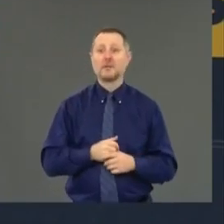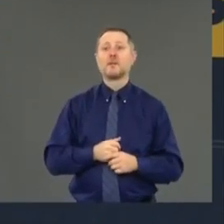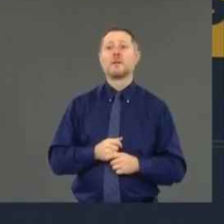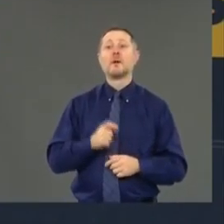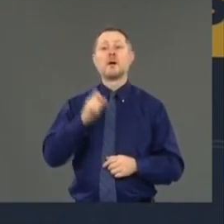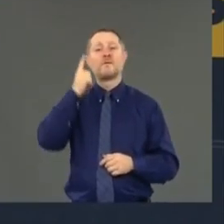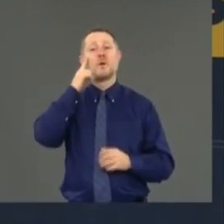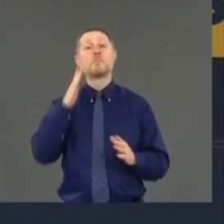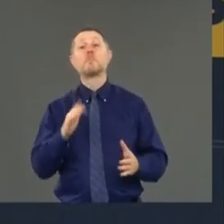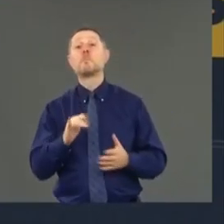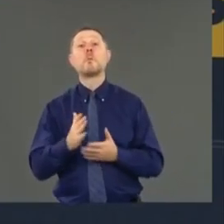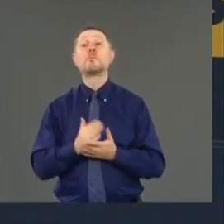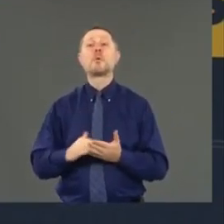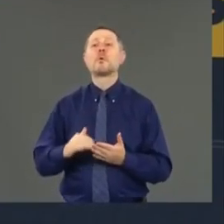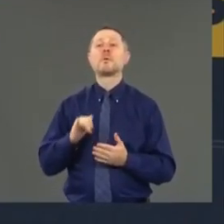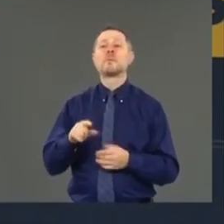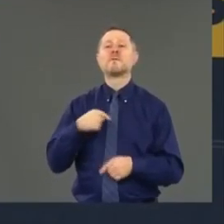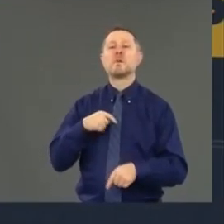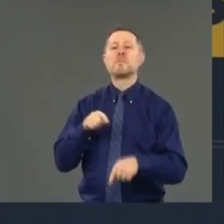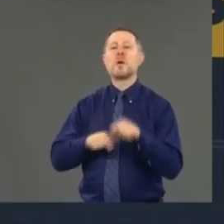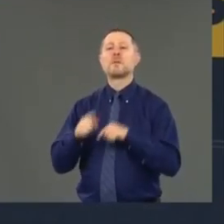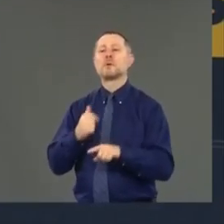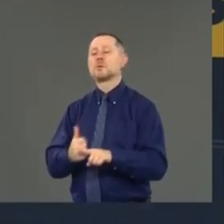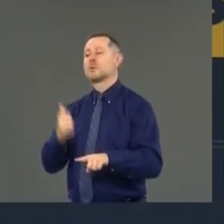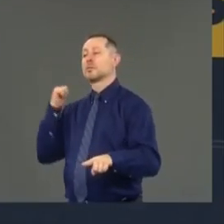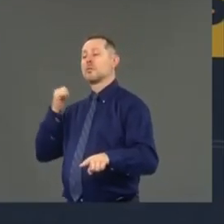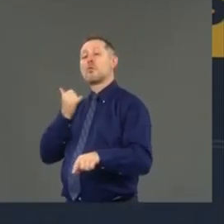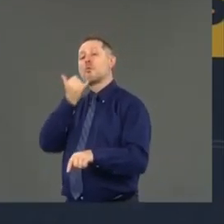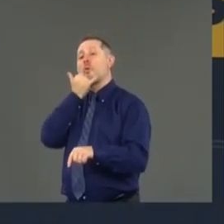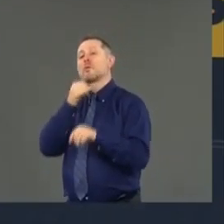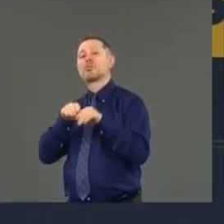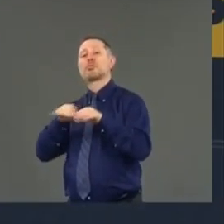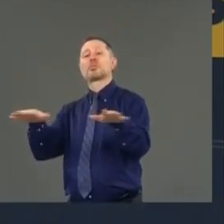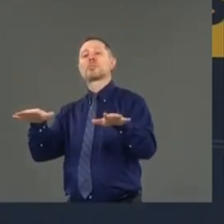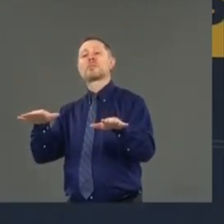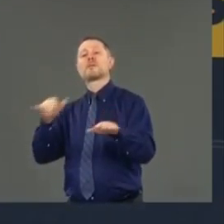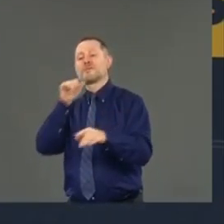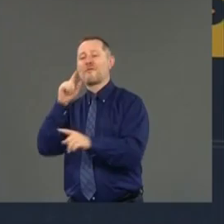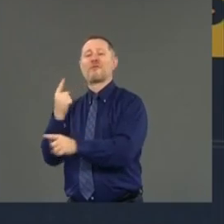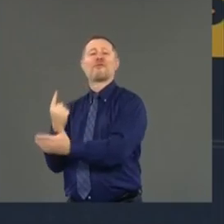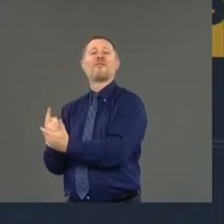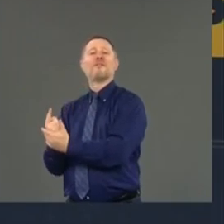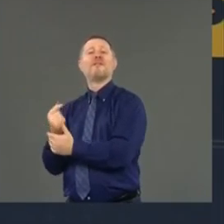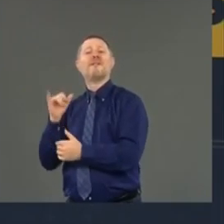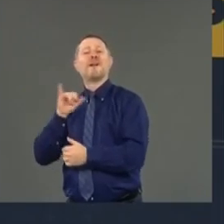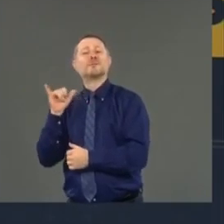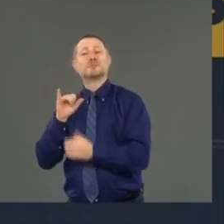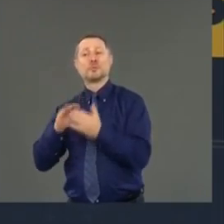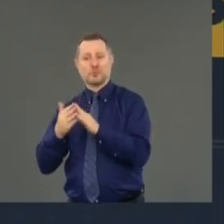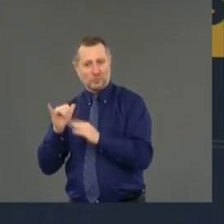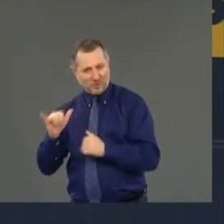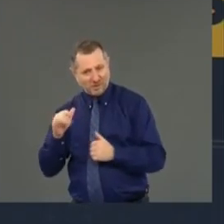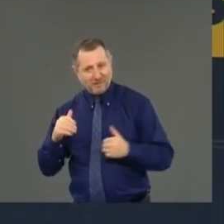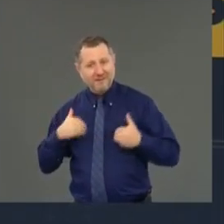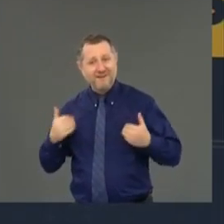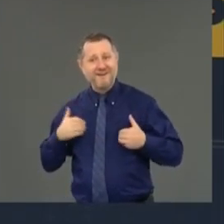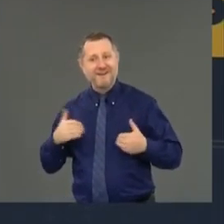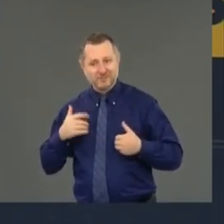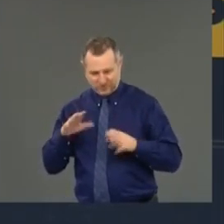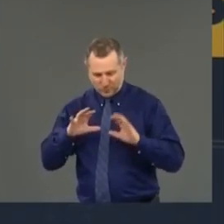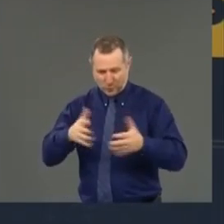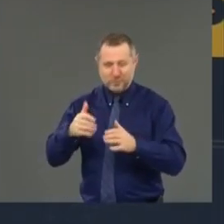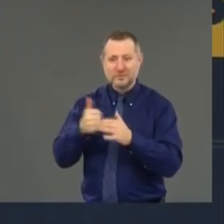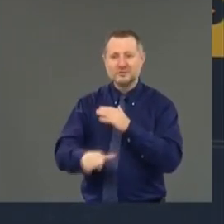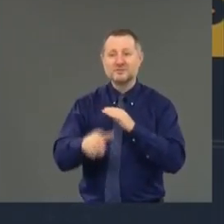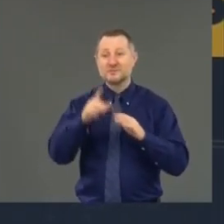And it's not just one community or another. I think it's young people all across the board, you know. And plus, they're young. You know, they're superheroes.